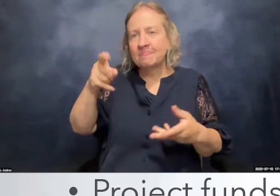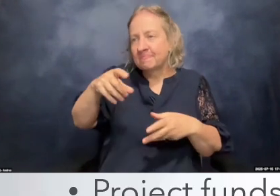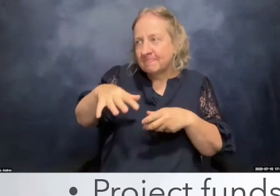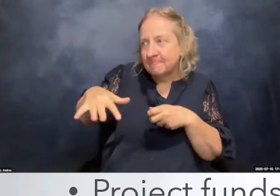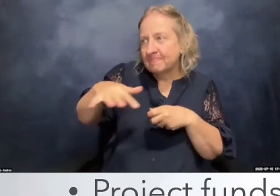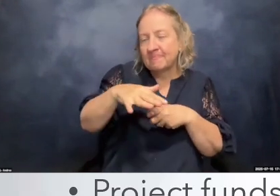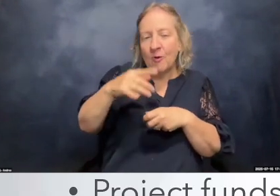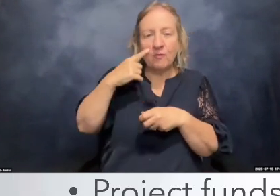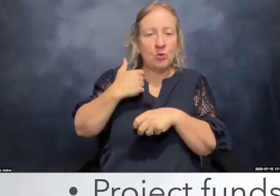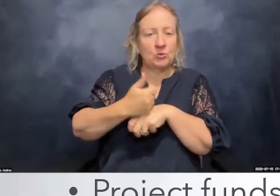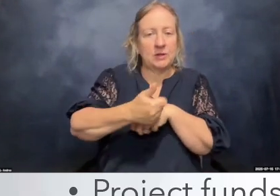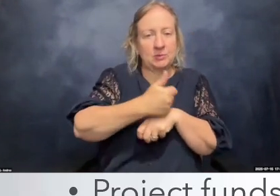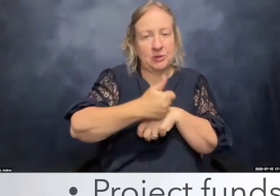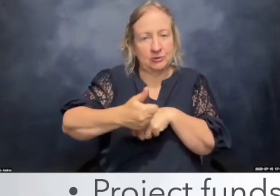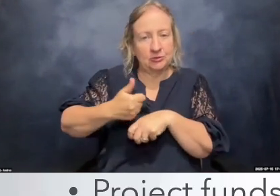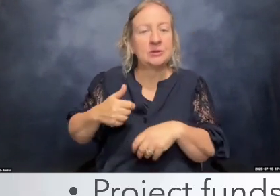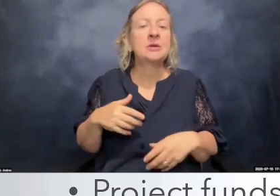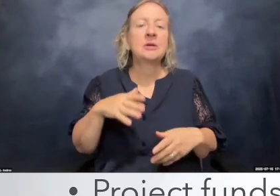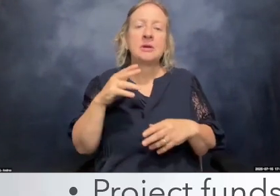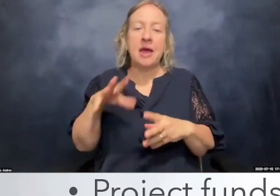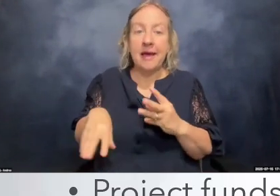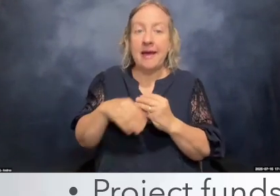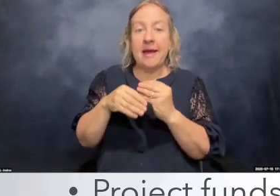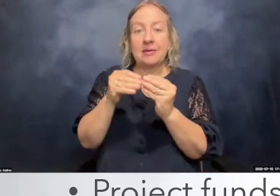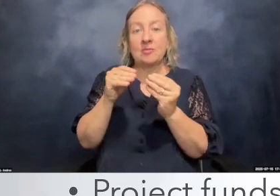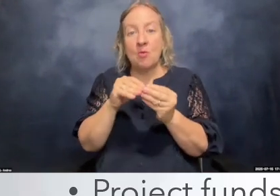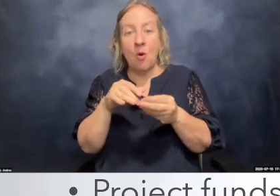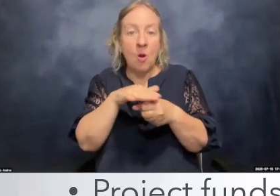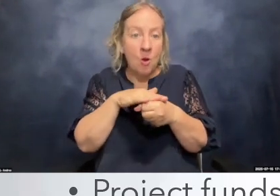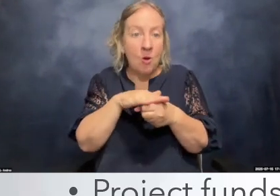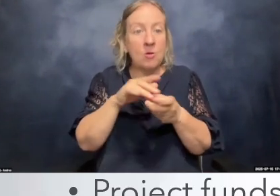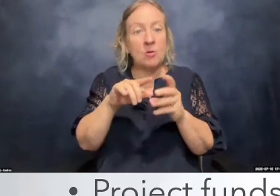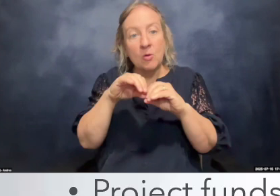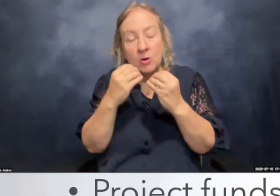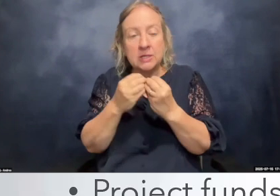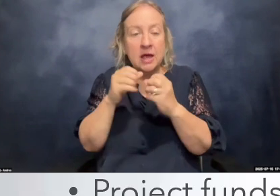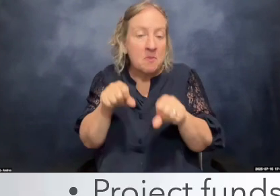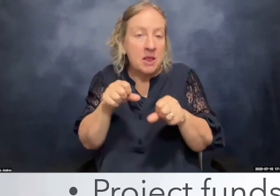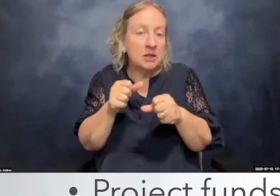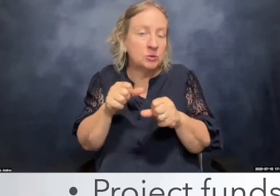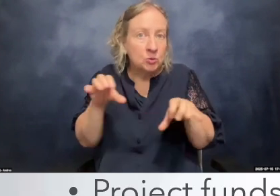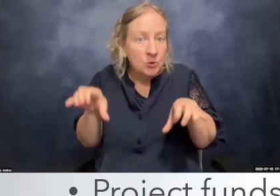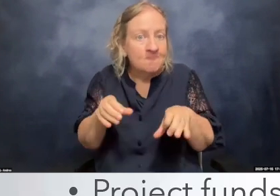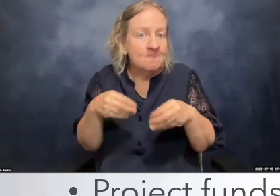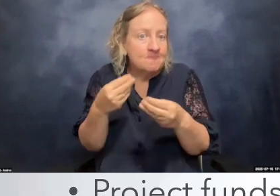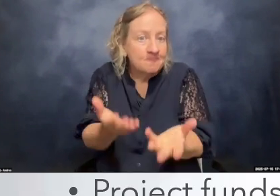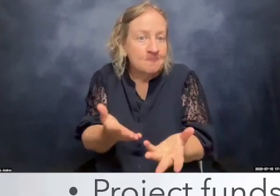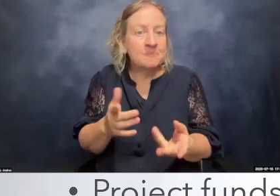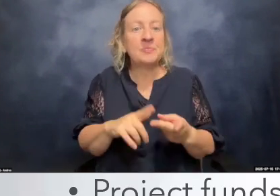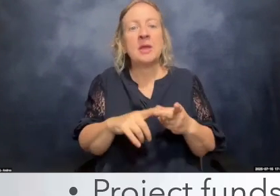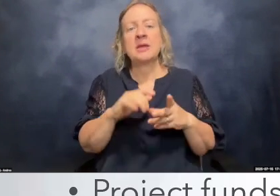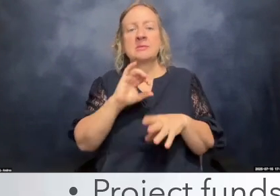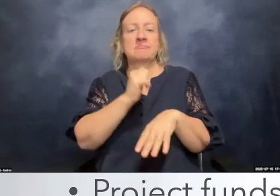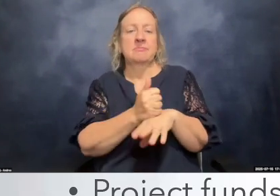building local and organizational capacity, and preparing communities to develop and implement clean transportation